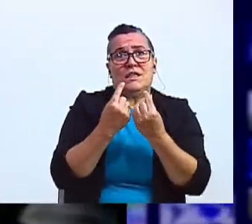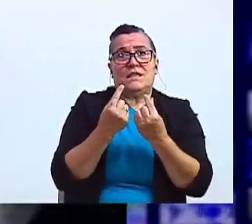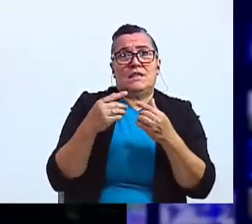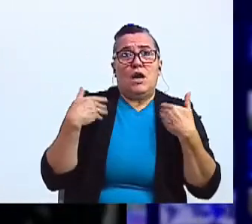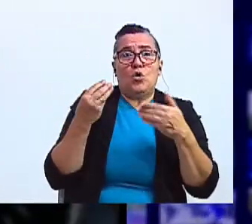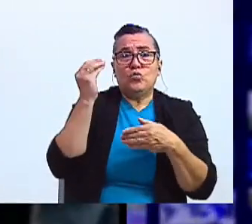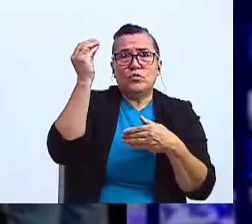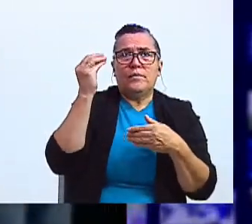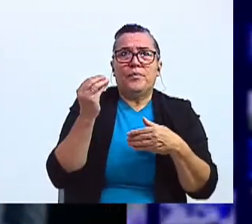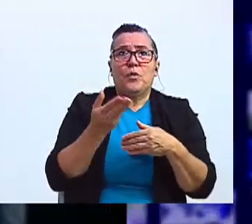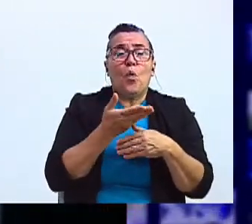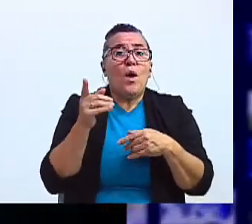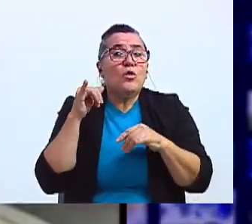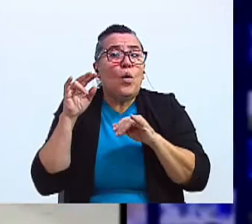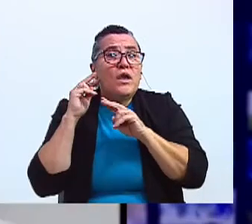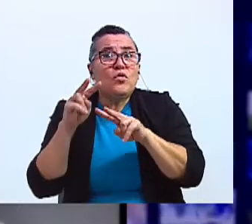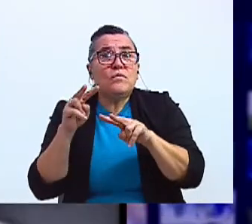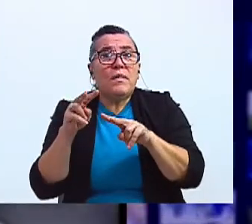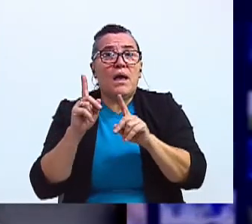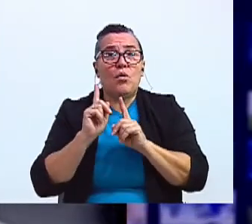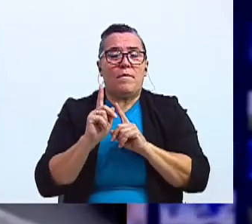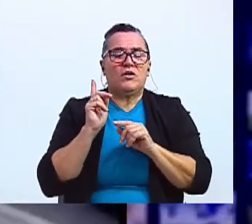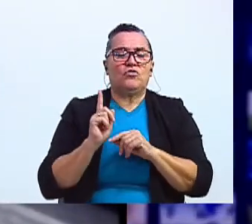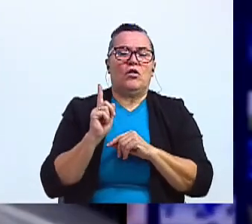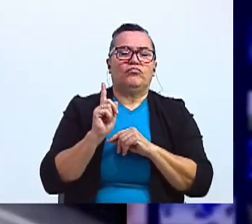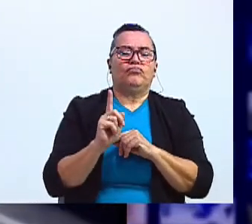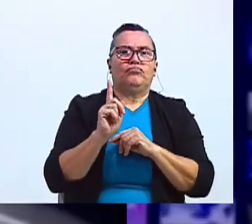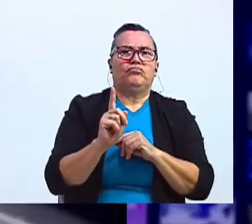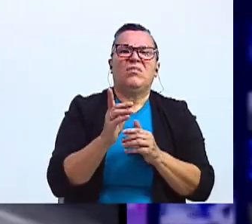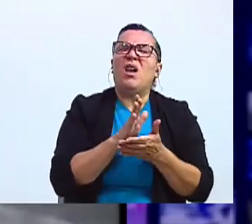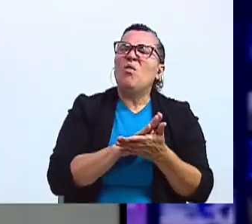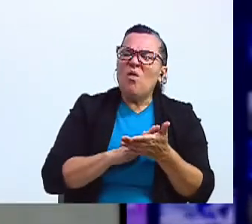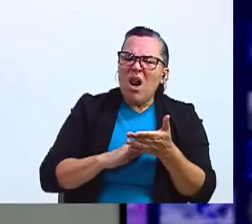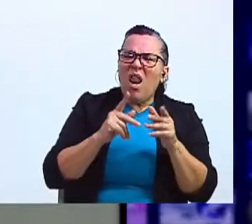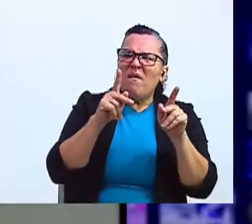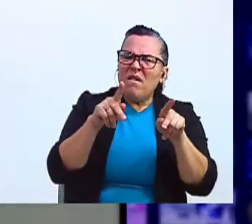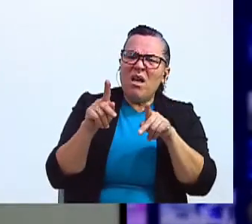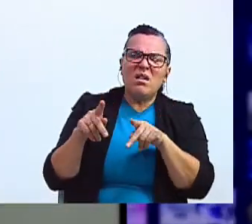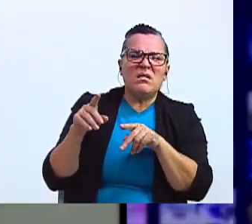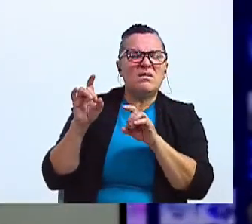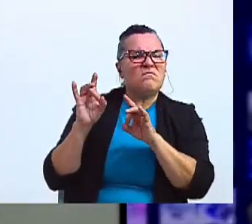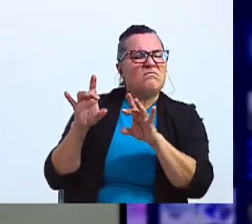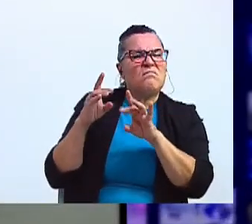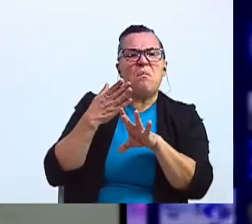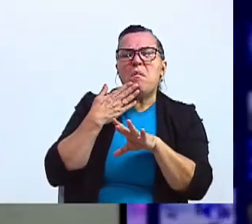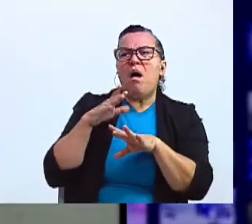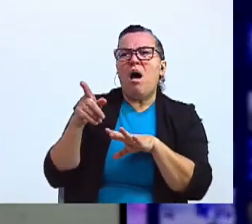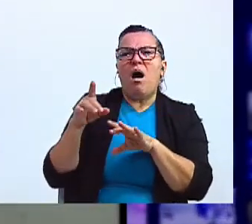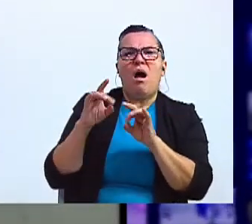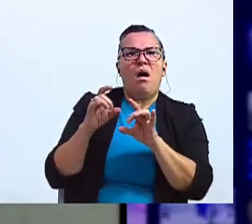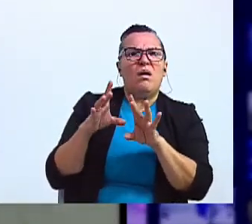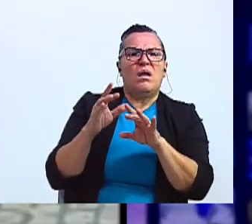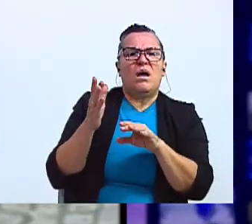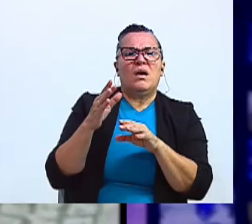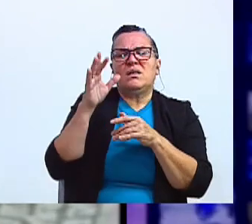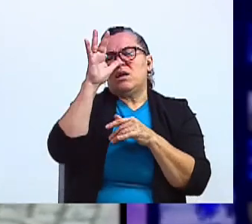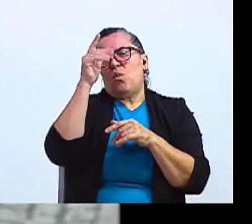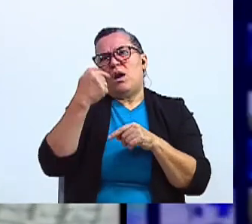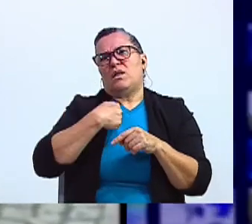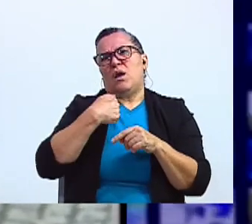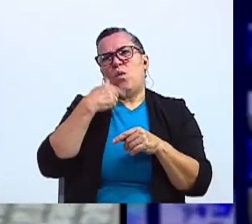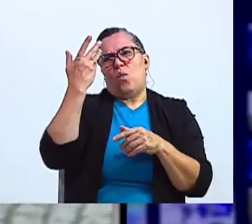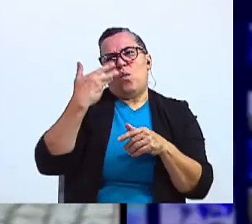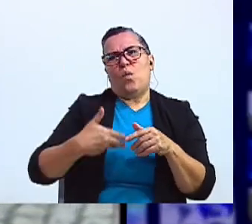let the bride of Chucky walk in Brooklyn? Like, sometimes they're mean people, like that, like, I don't know, that make fun of you. Some